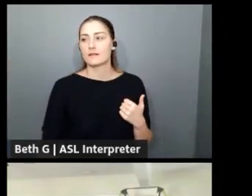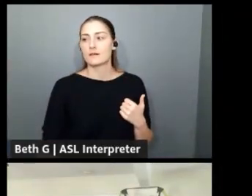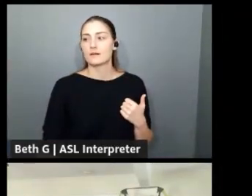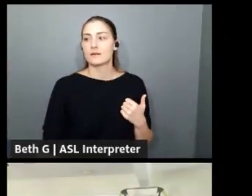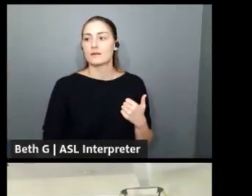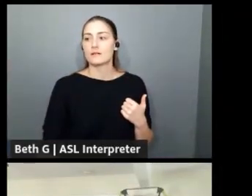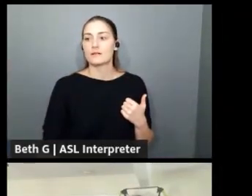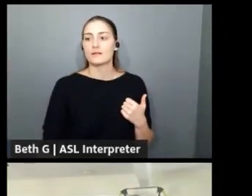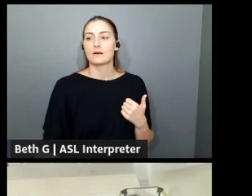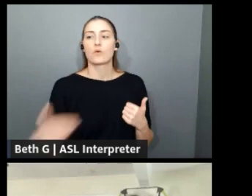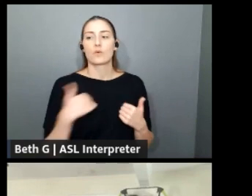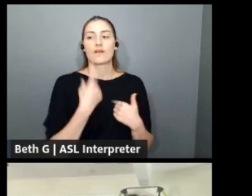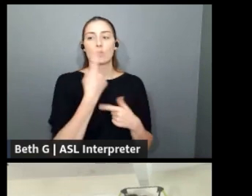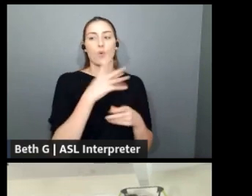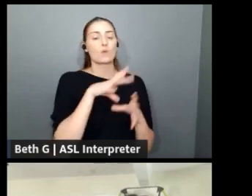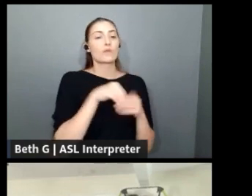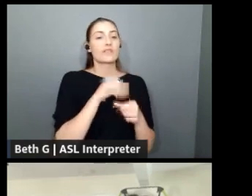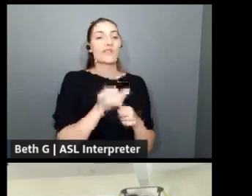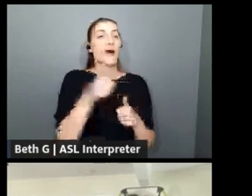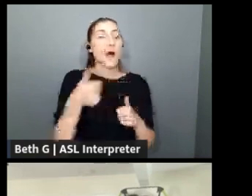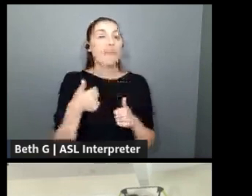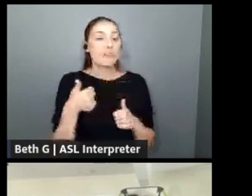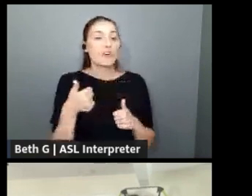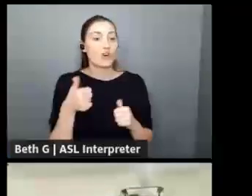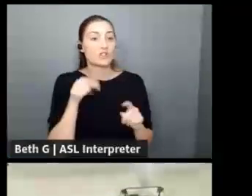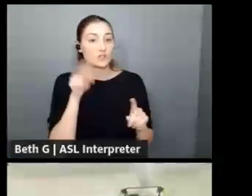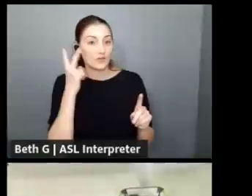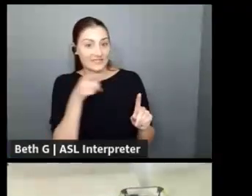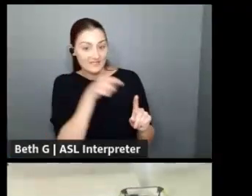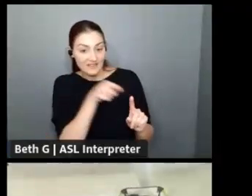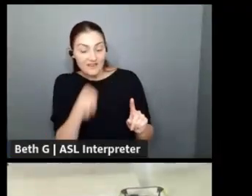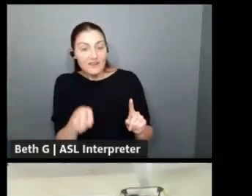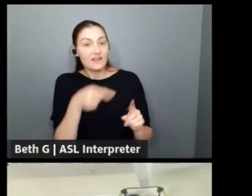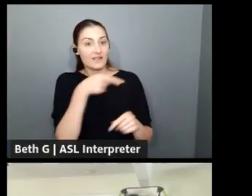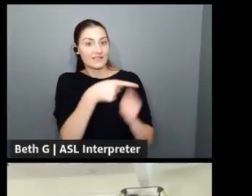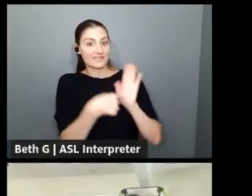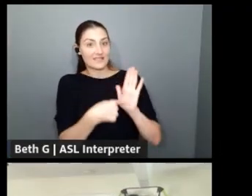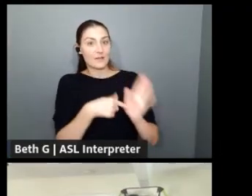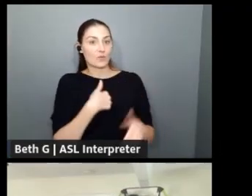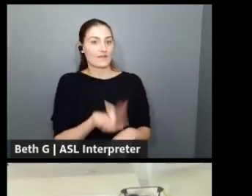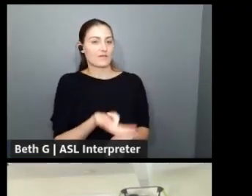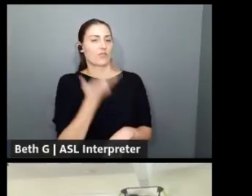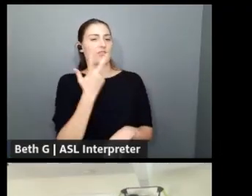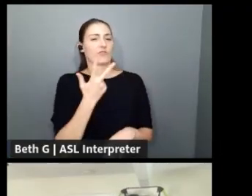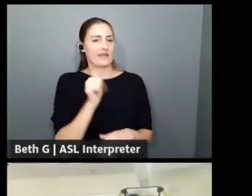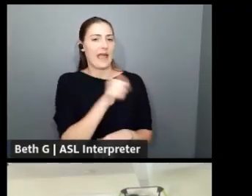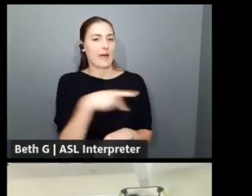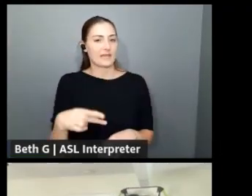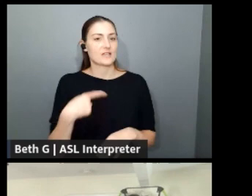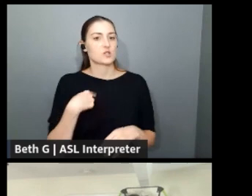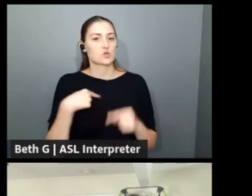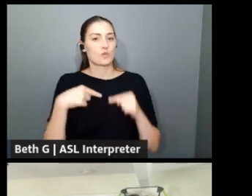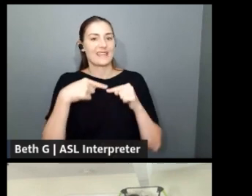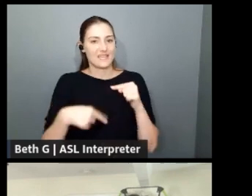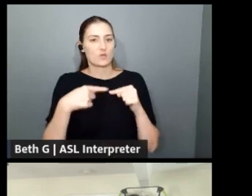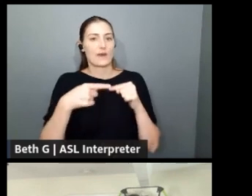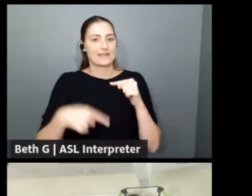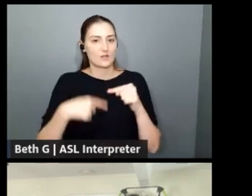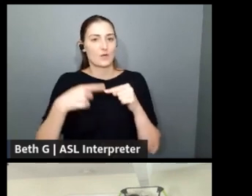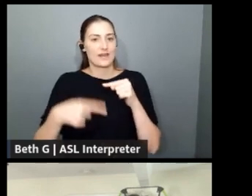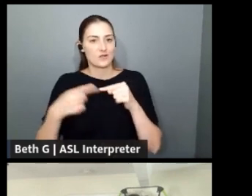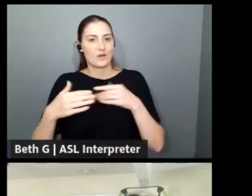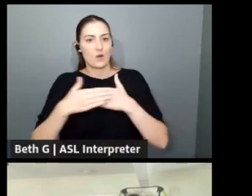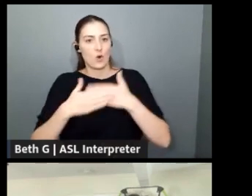other. And yeah, so in this example, there's 3 applications we iterate over. And for each application, we want to create